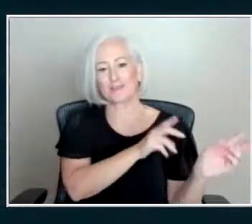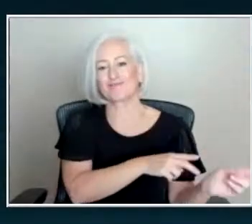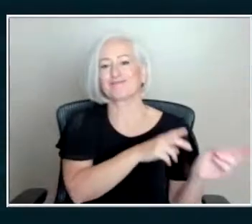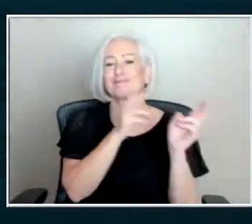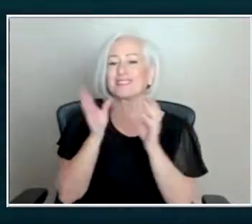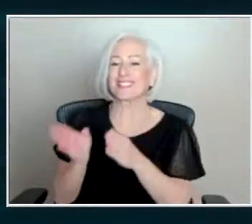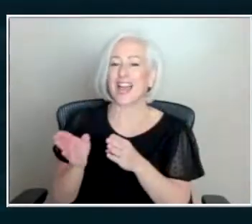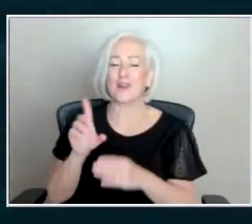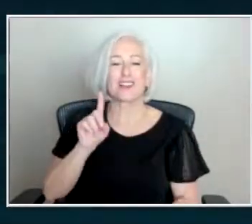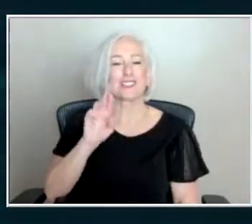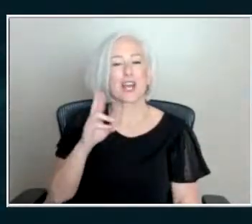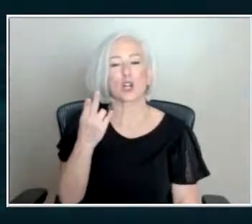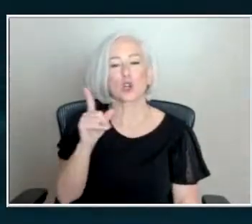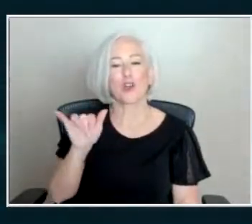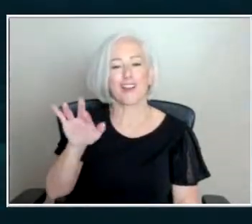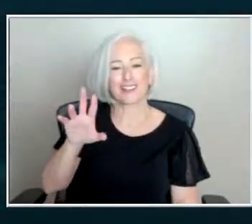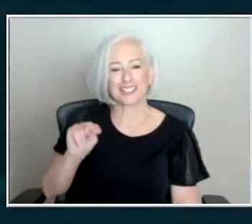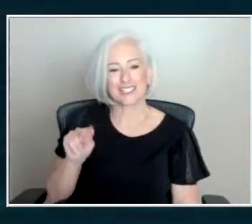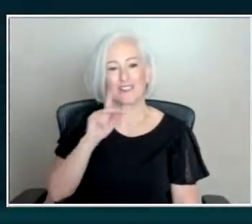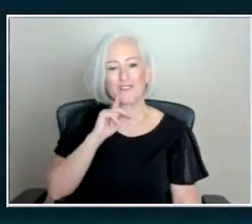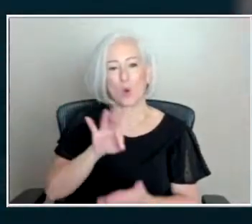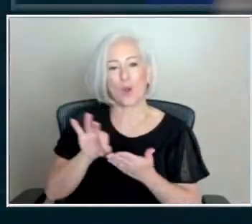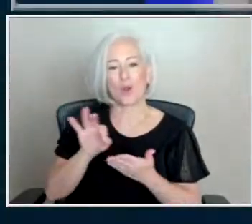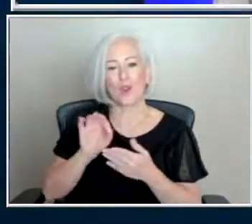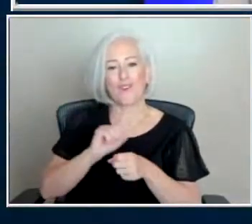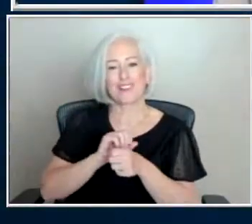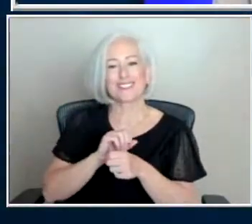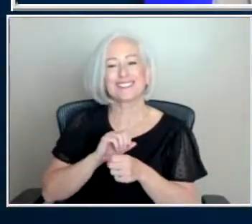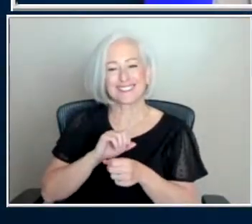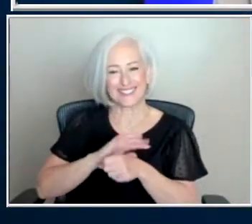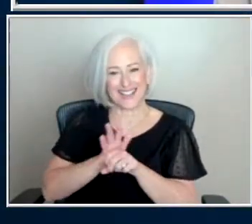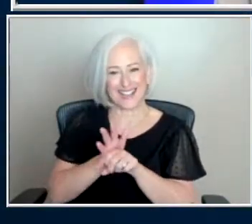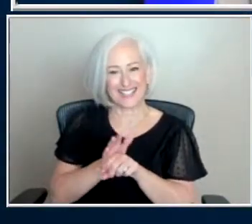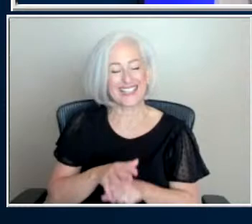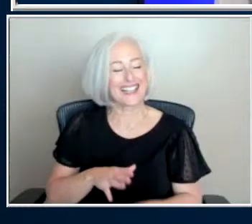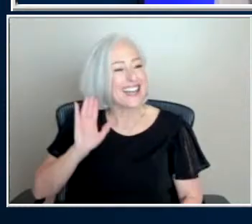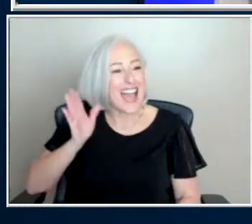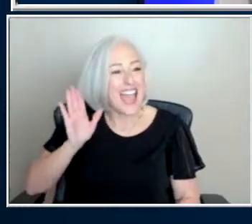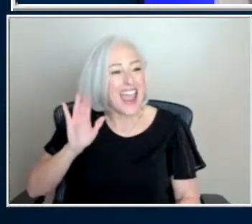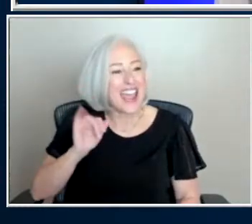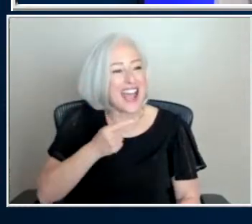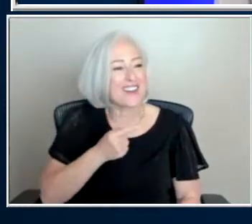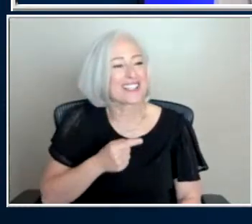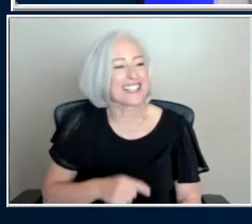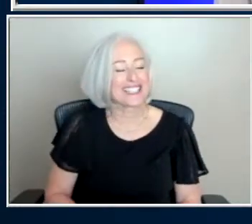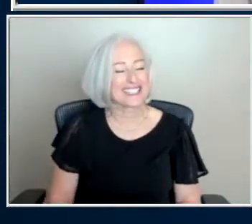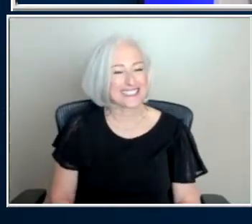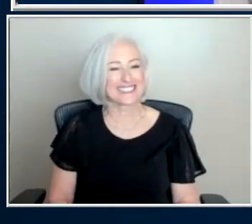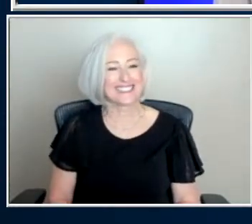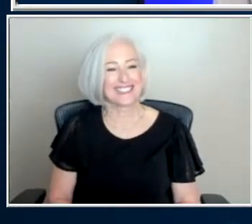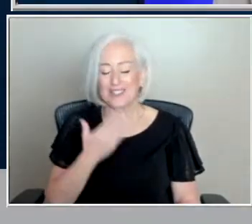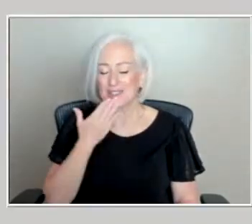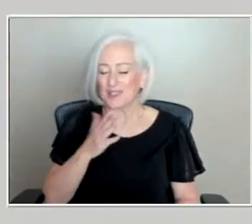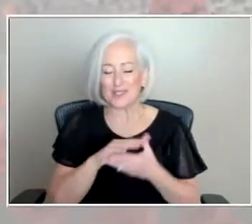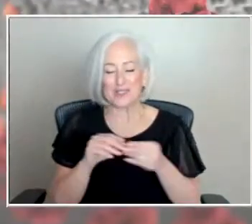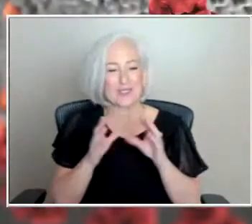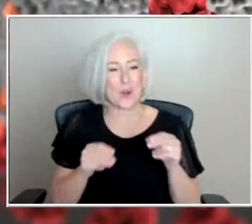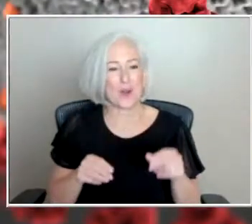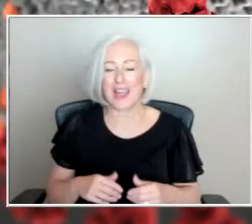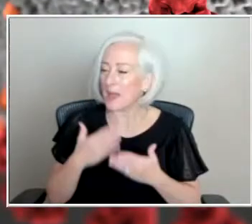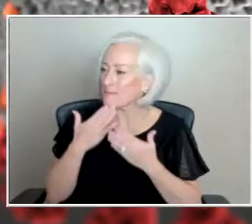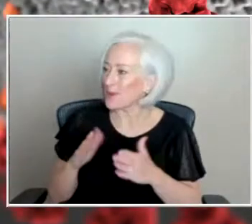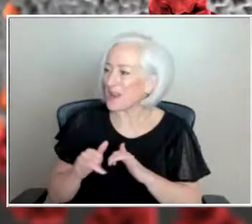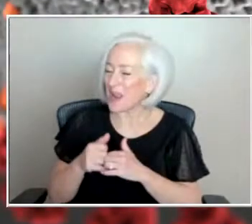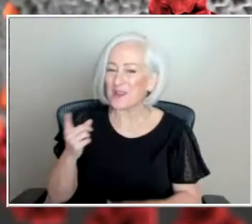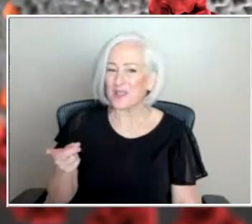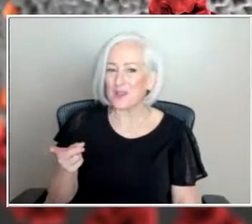Dr. Dana Hawkinson. Good morning. Hi. Hi. How's it going? Good, great Very story. good. How are you?